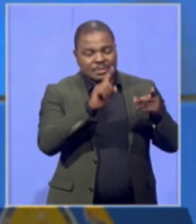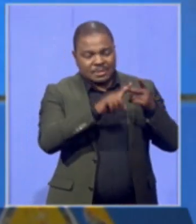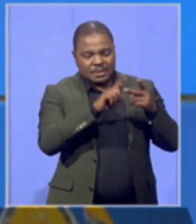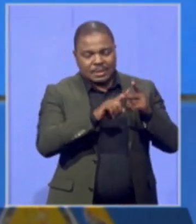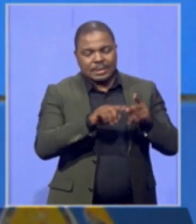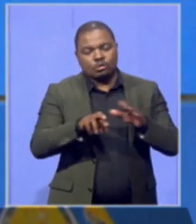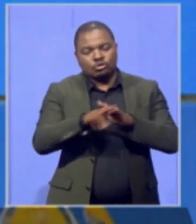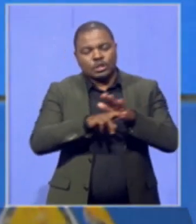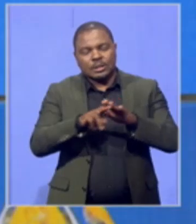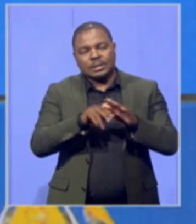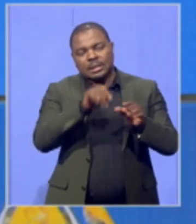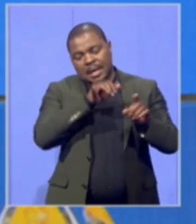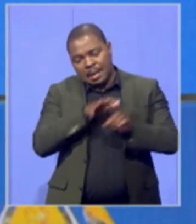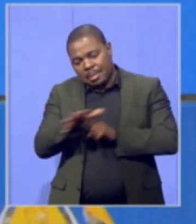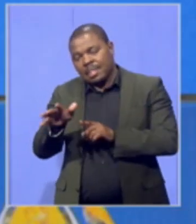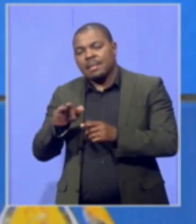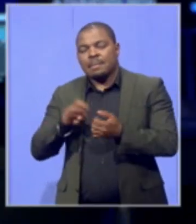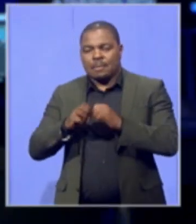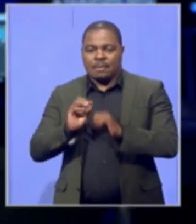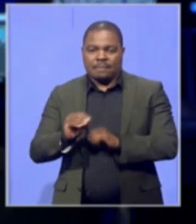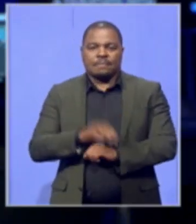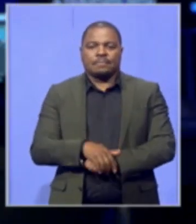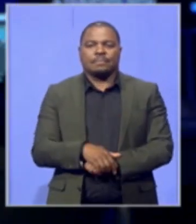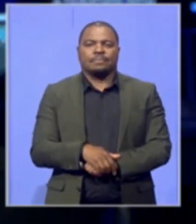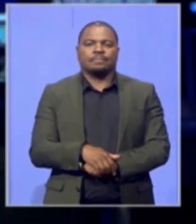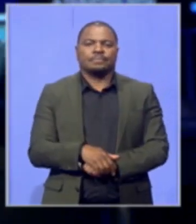our regions.